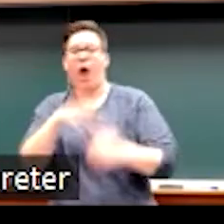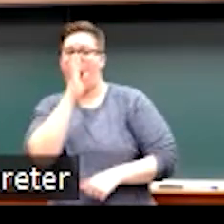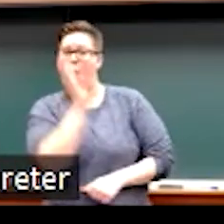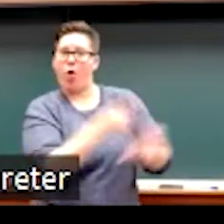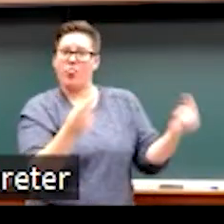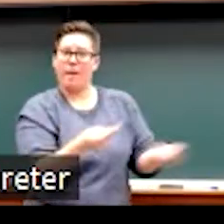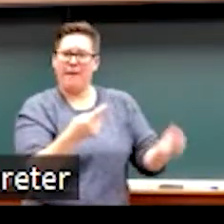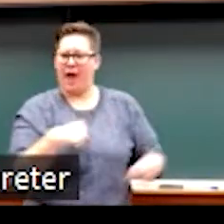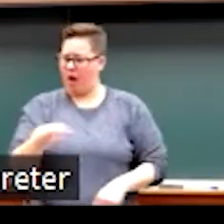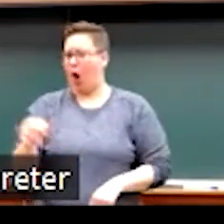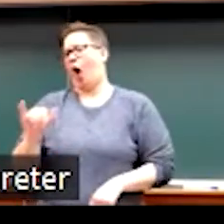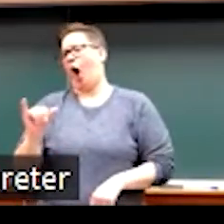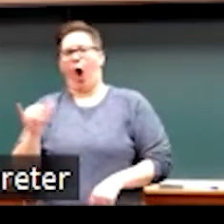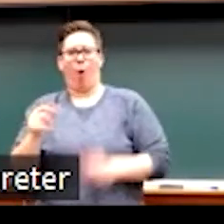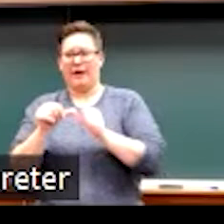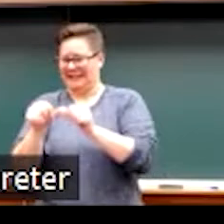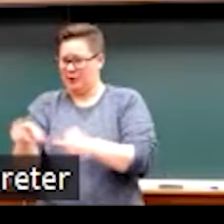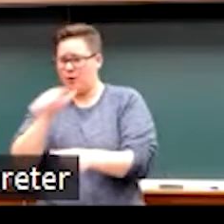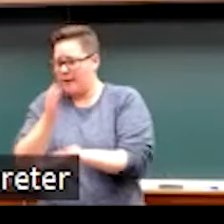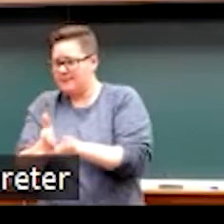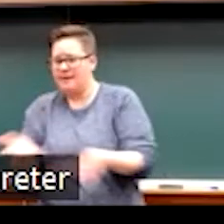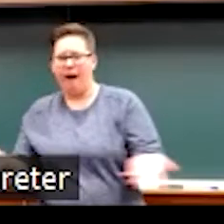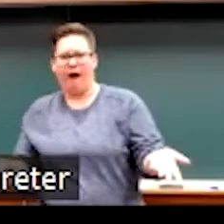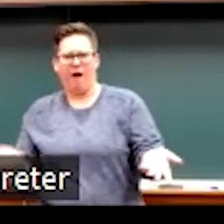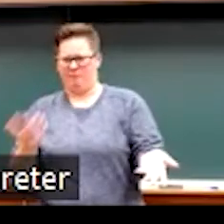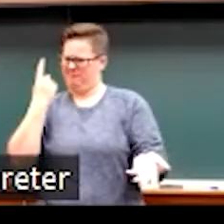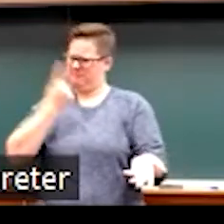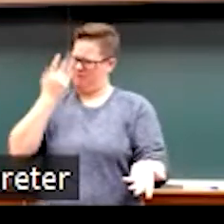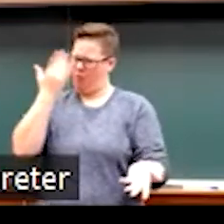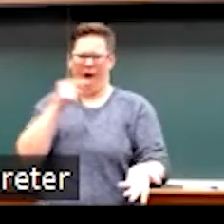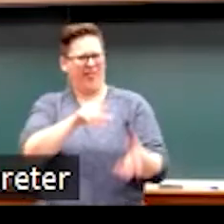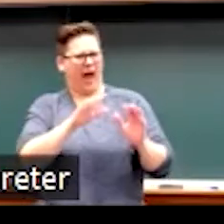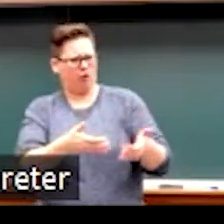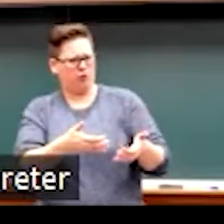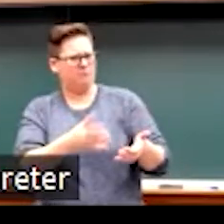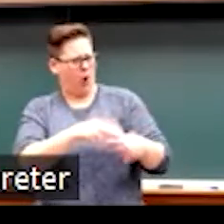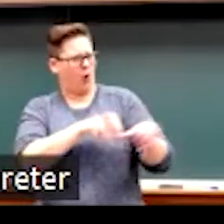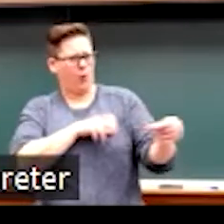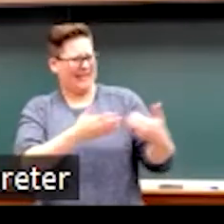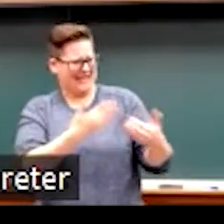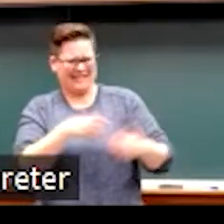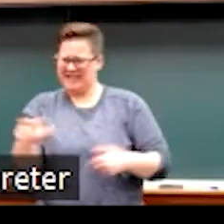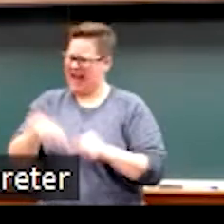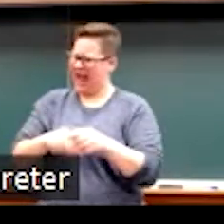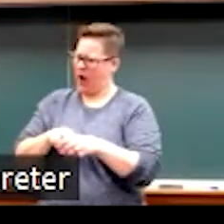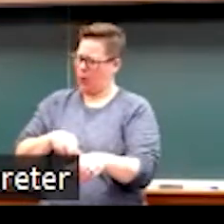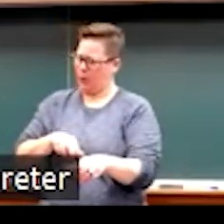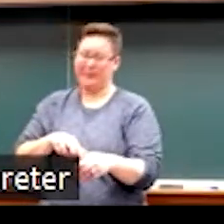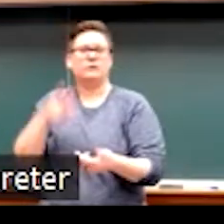we just see prevalence rates not change as much for some groups versus others, like individuals with